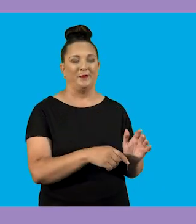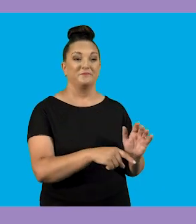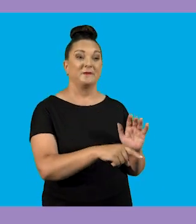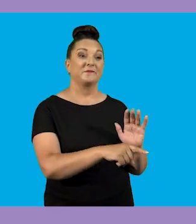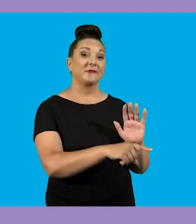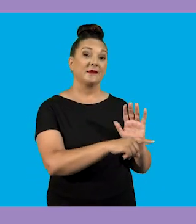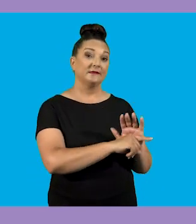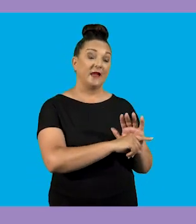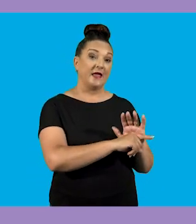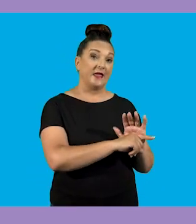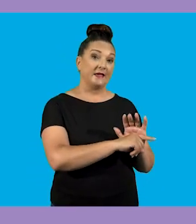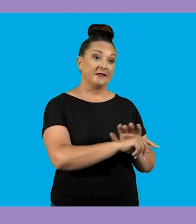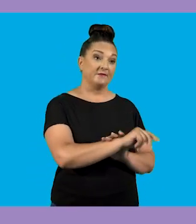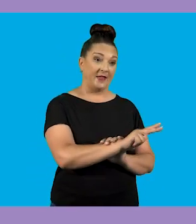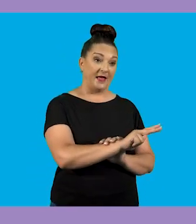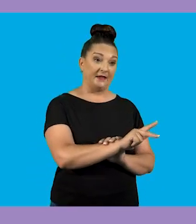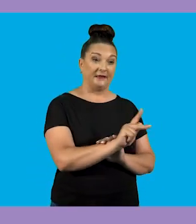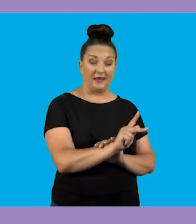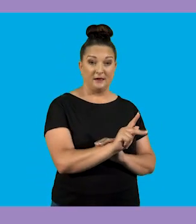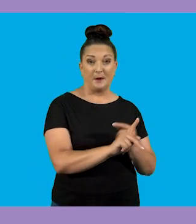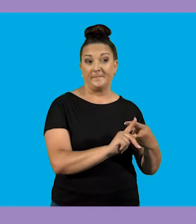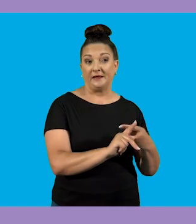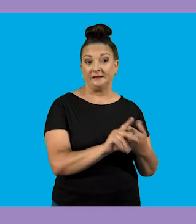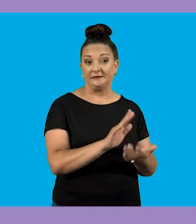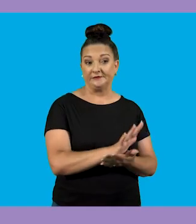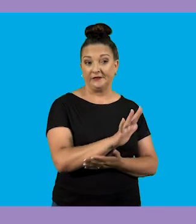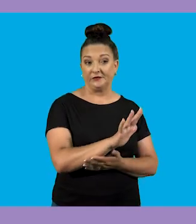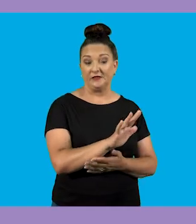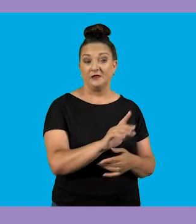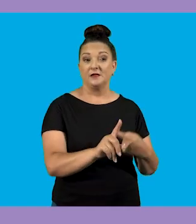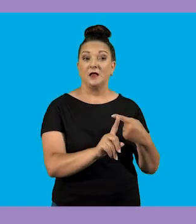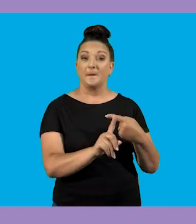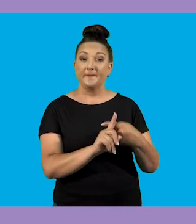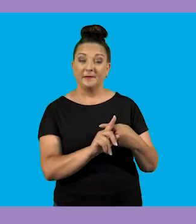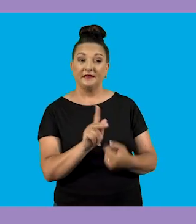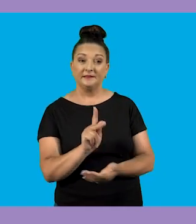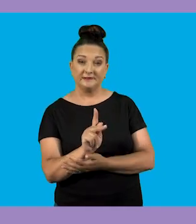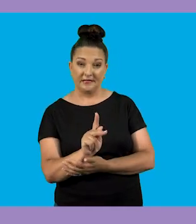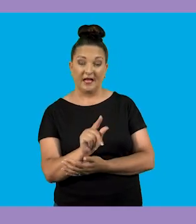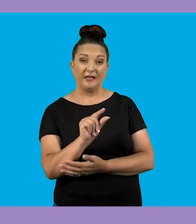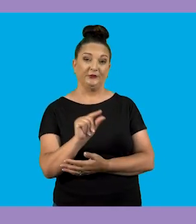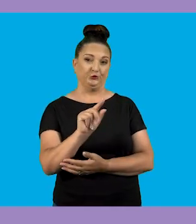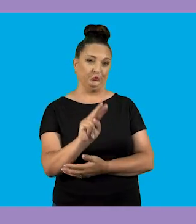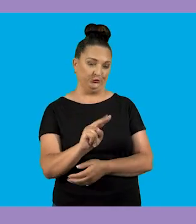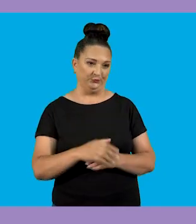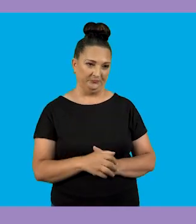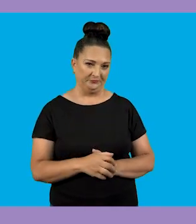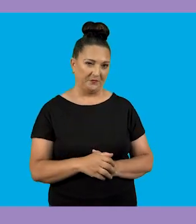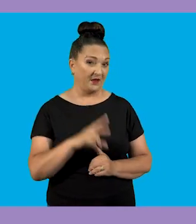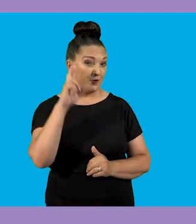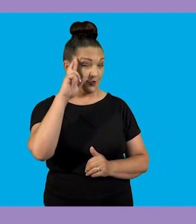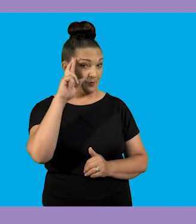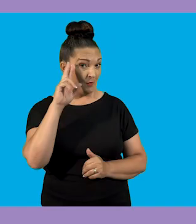is a negative 8k plus 15 plus a k squared. Now, if you remember